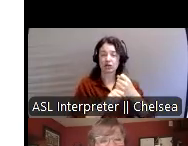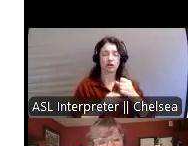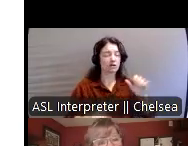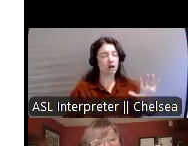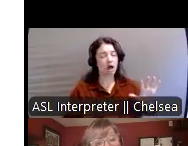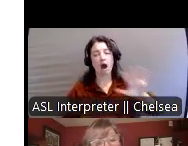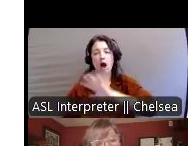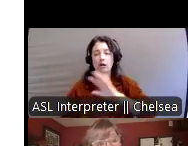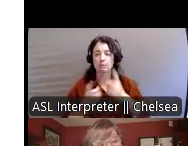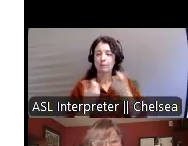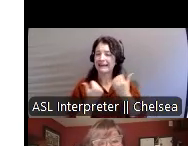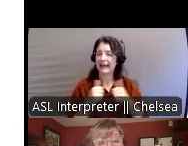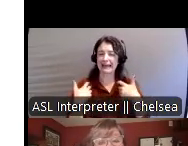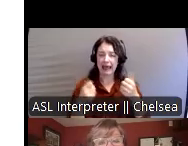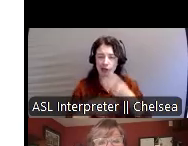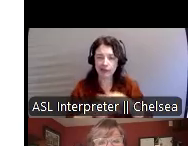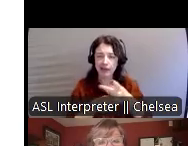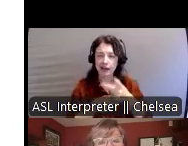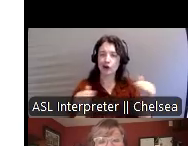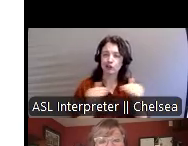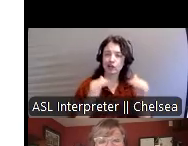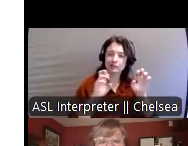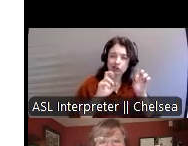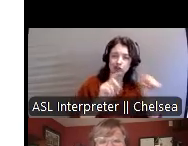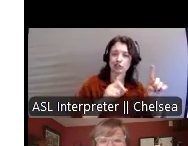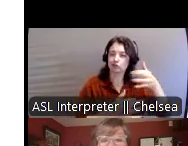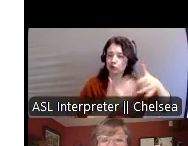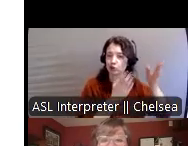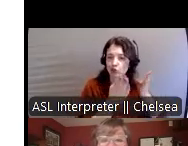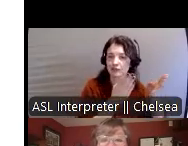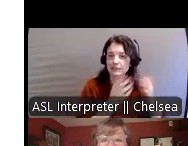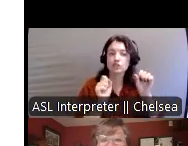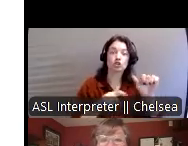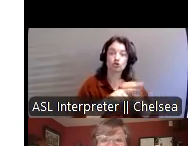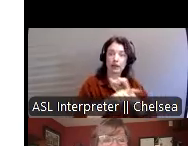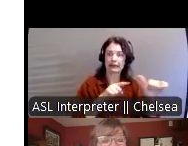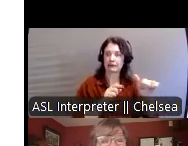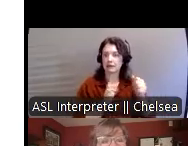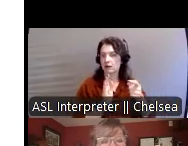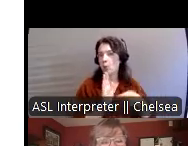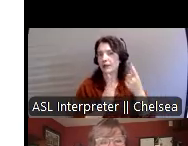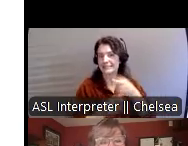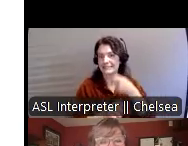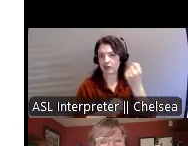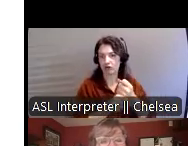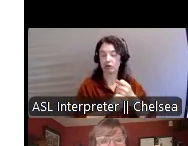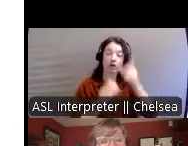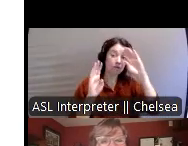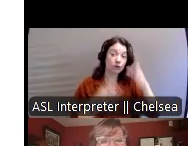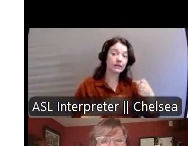healthcare, social services, justice, and education. Training should focus on recognizing when mental health and substance use